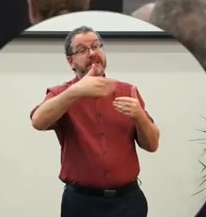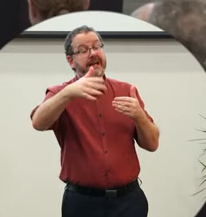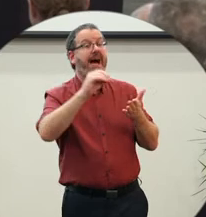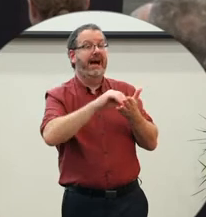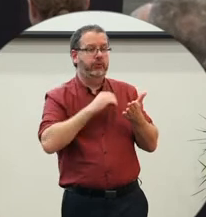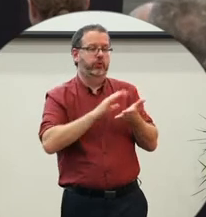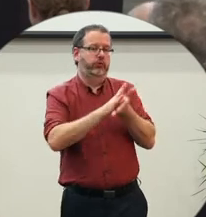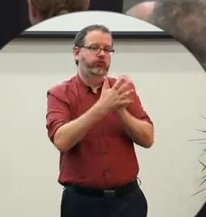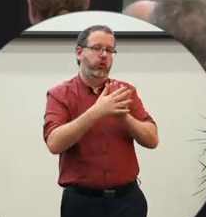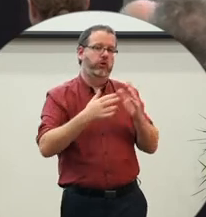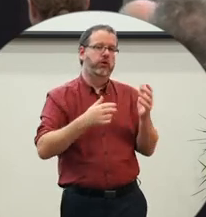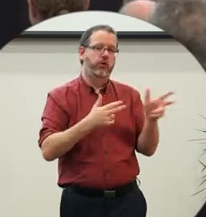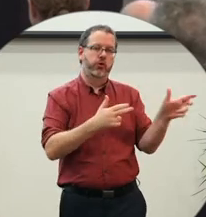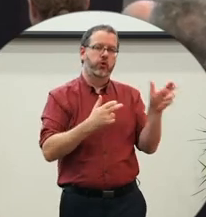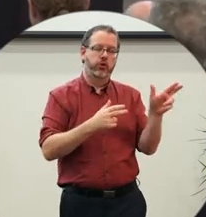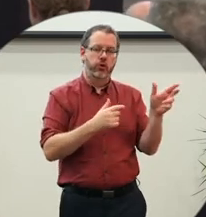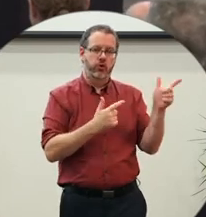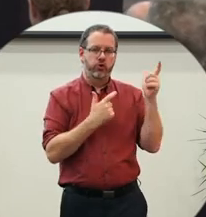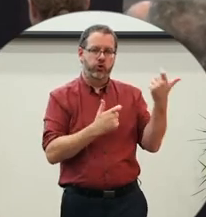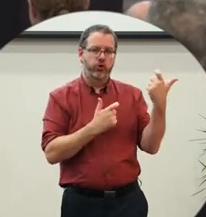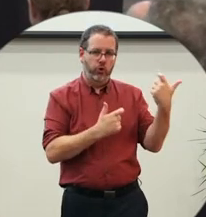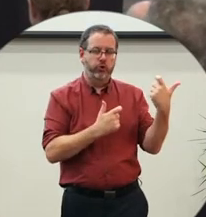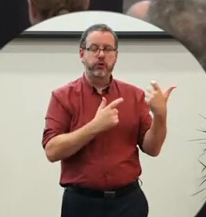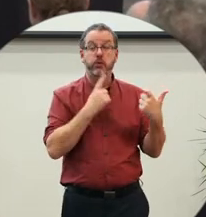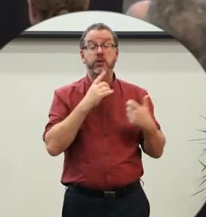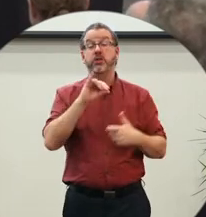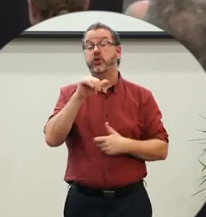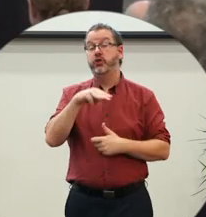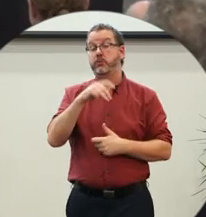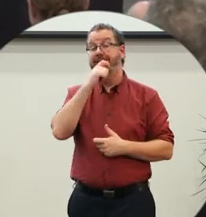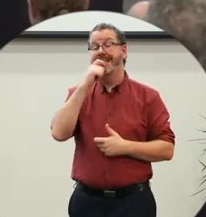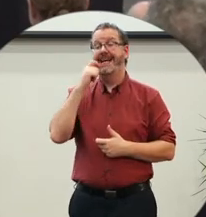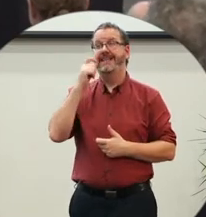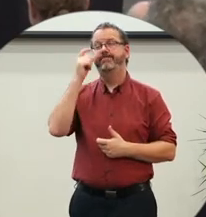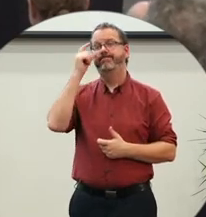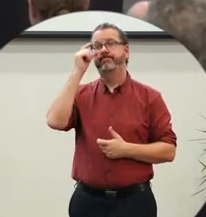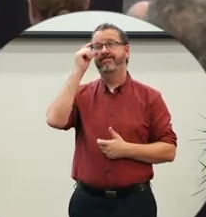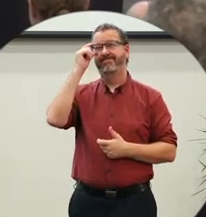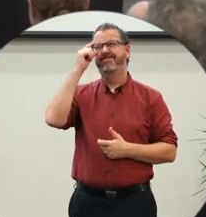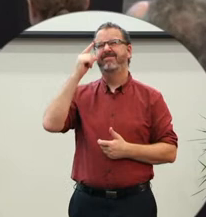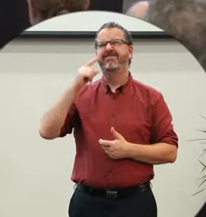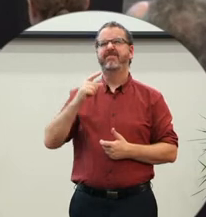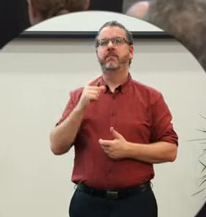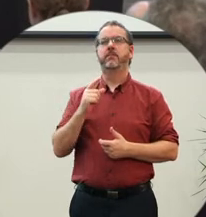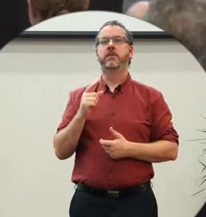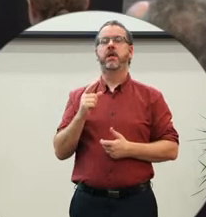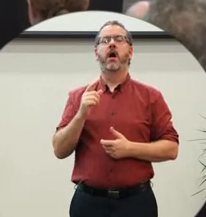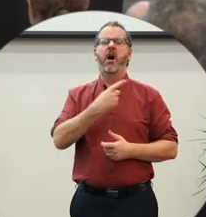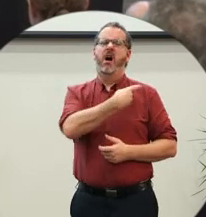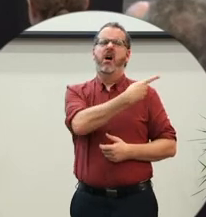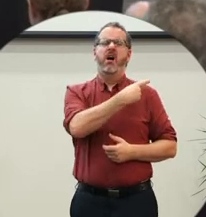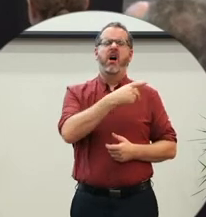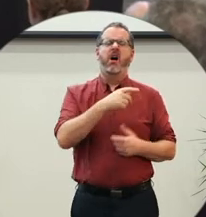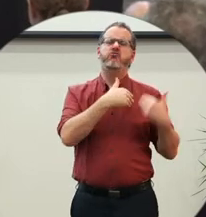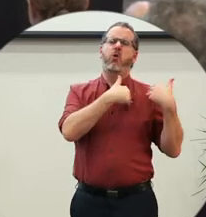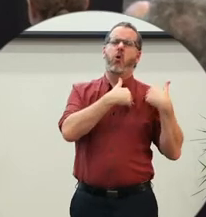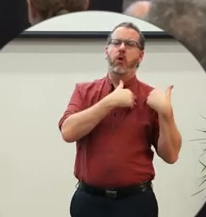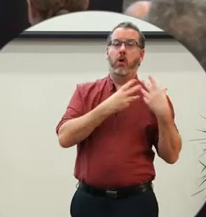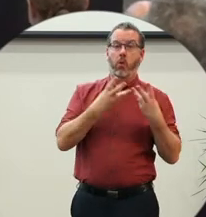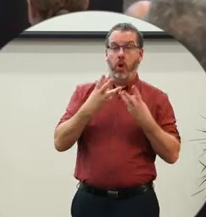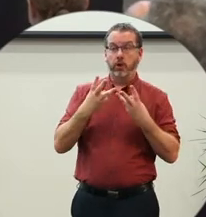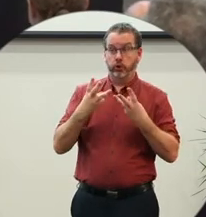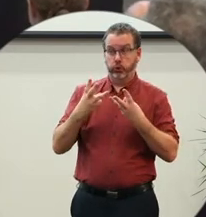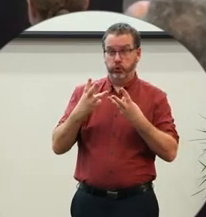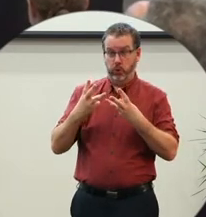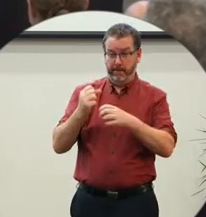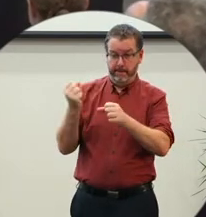would see it in those terms, in political terms. Jim often says that their role in the IRA was to take it as far as they could and then hand